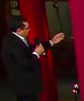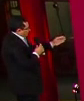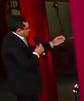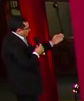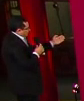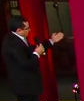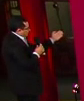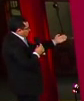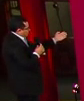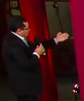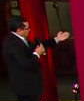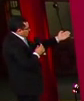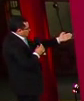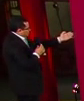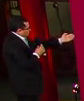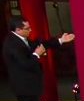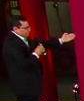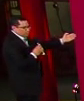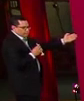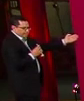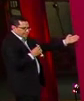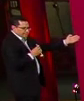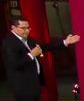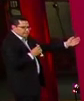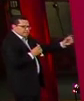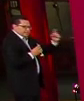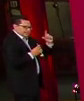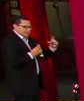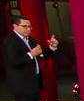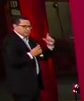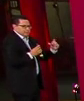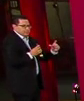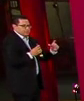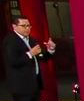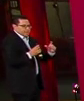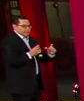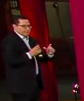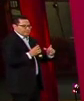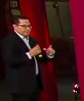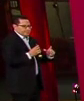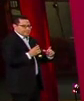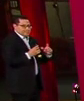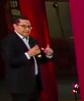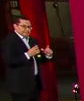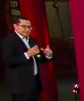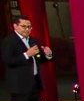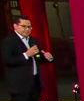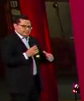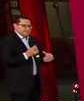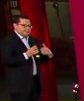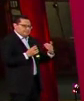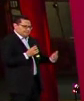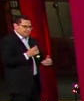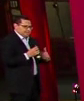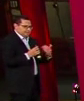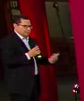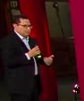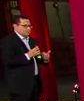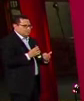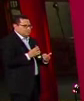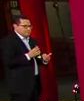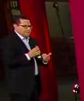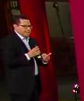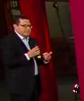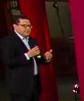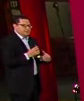senior citizens, especially those older than 65 years old, are more likely